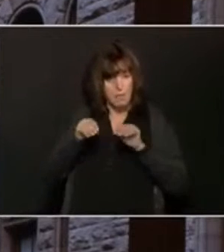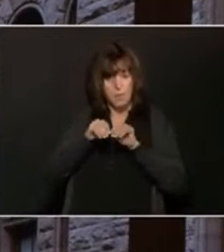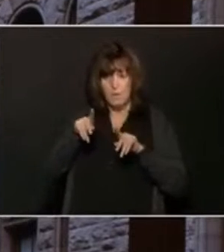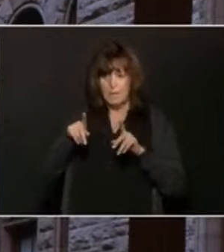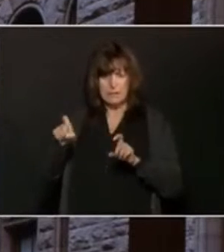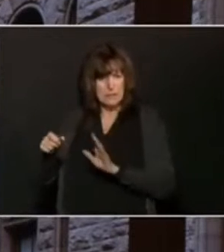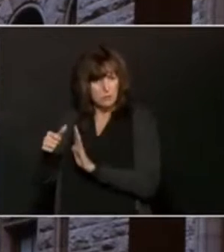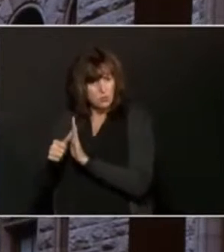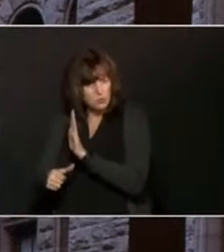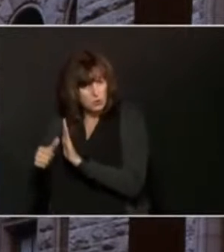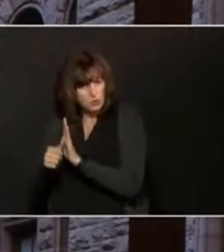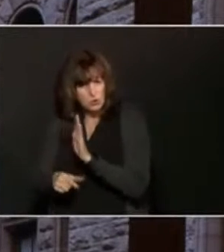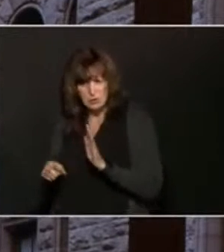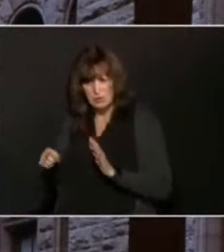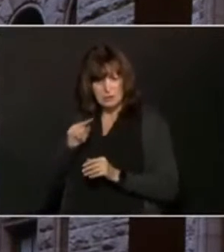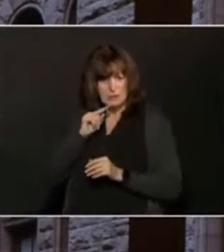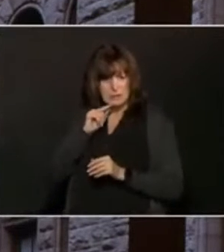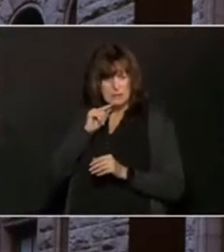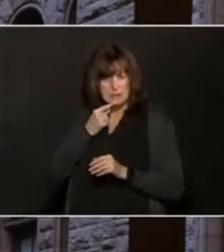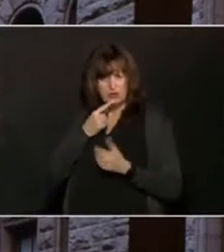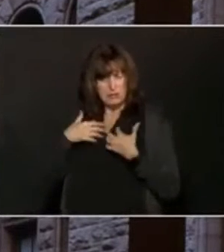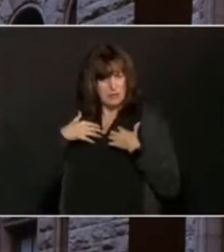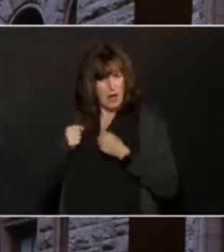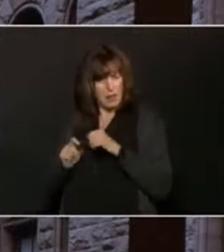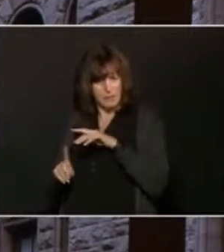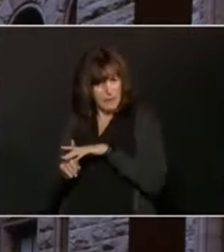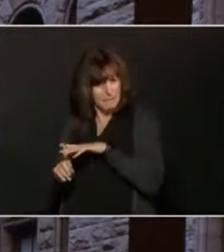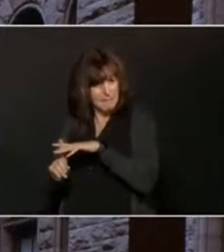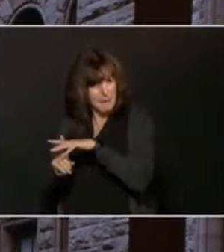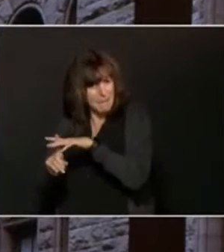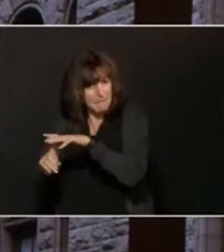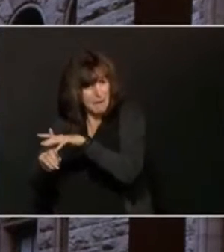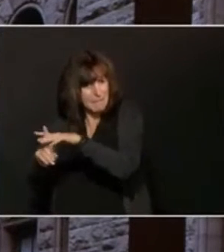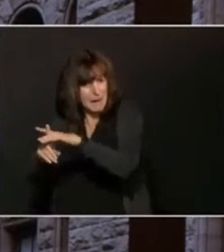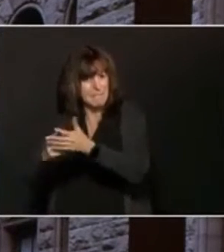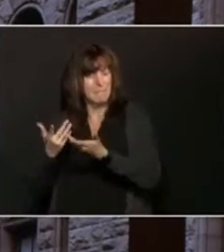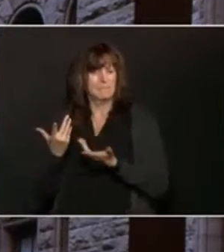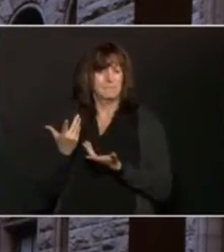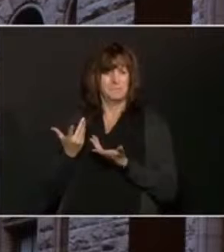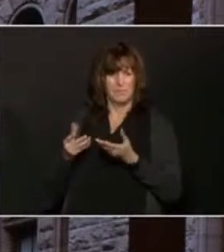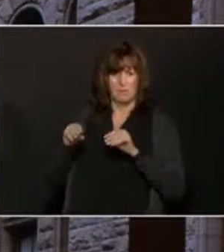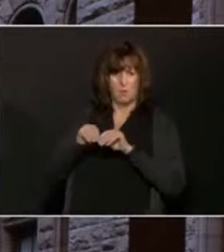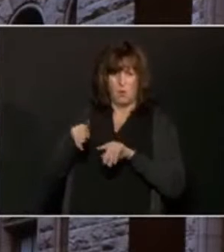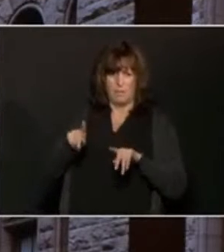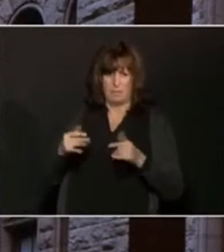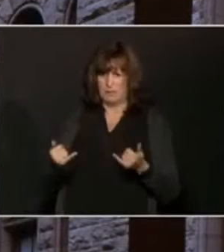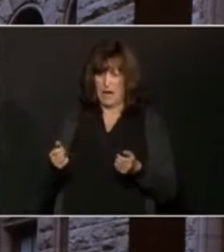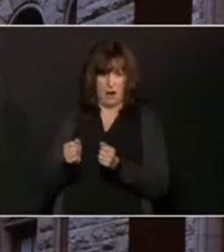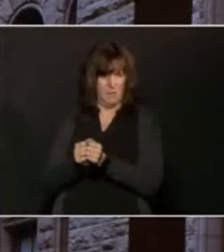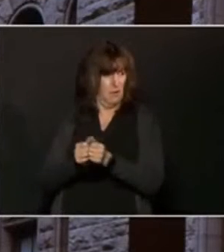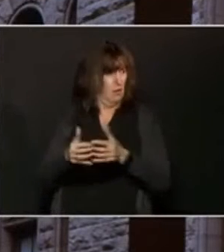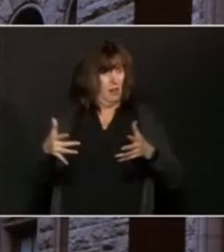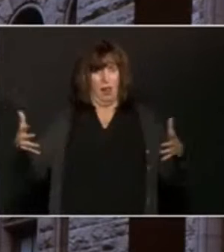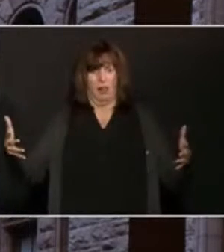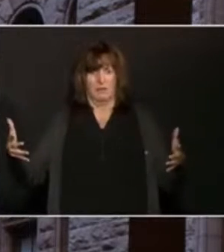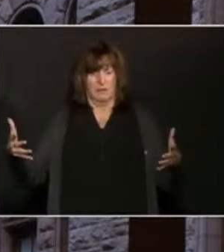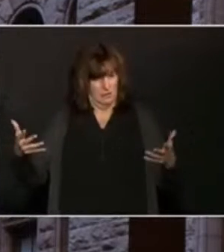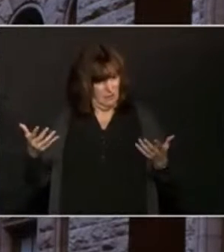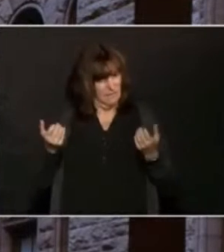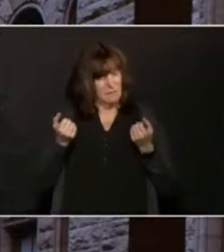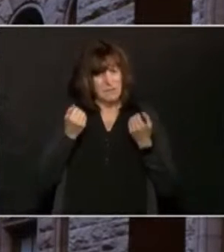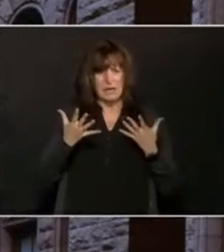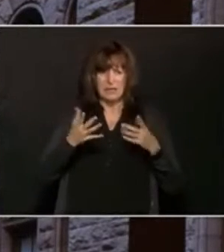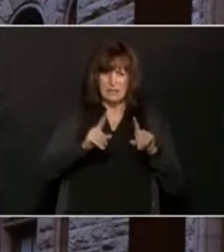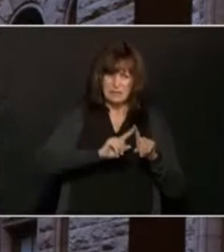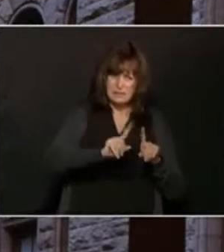health issues. And we have more people in general. So there are a lot of different factors playing into this, but I think the big